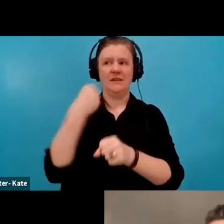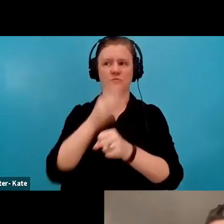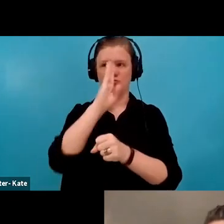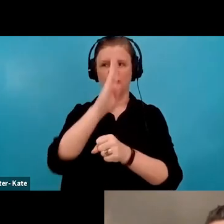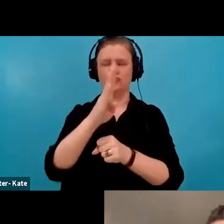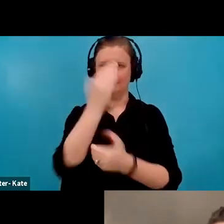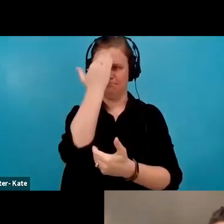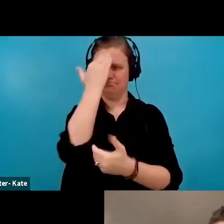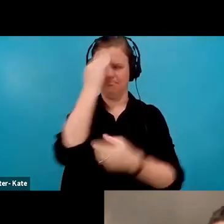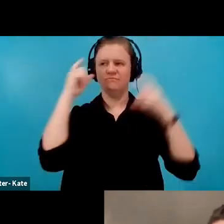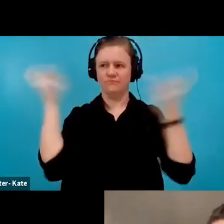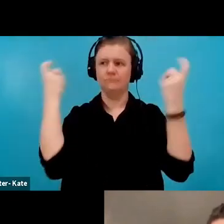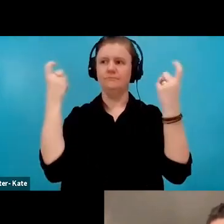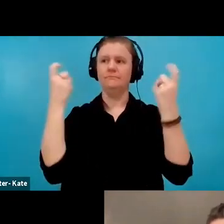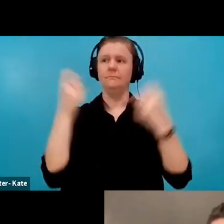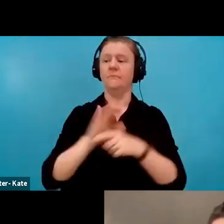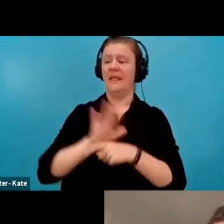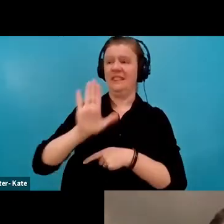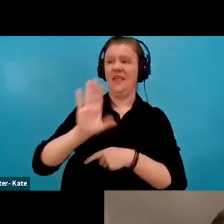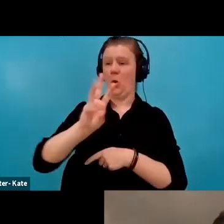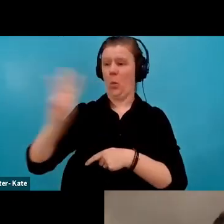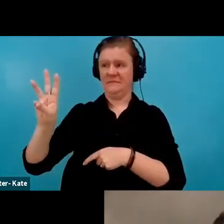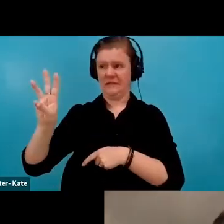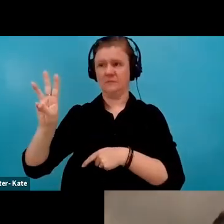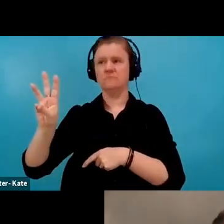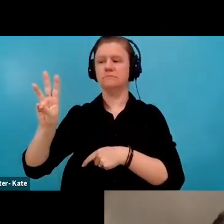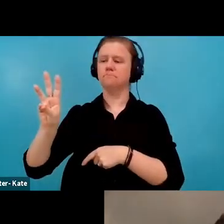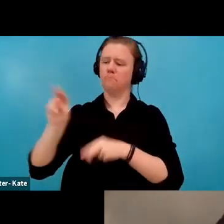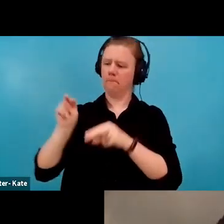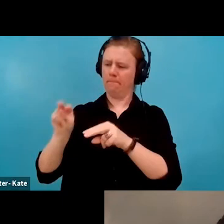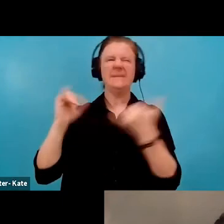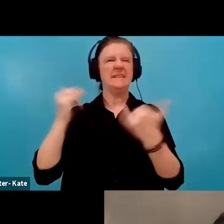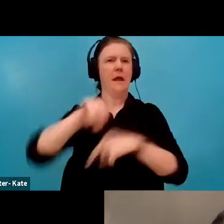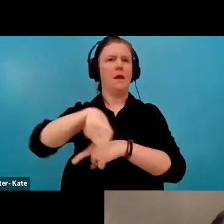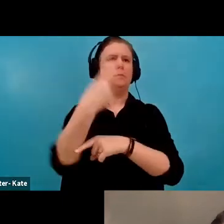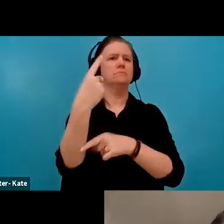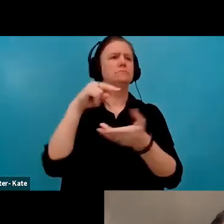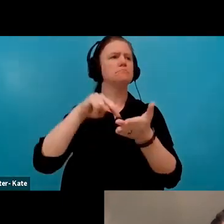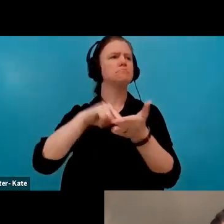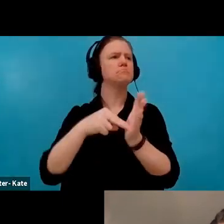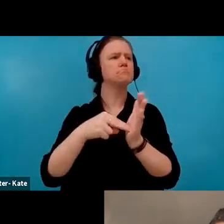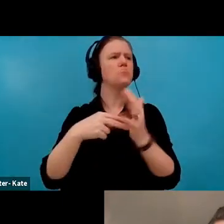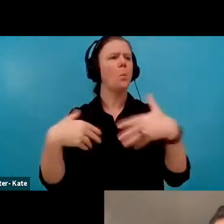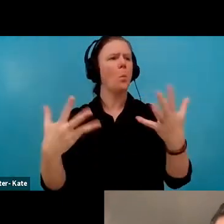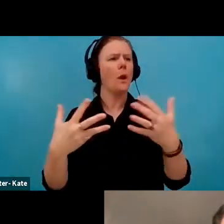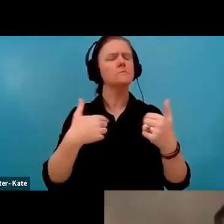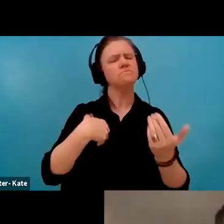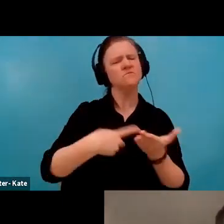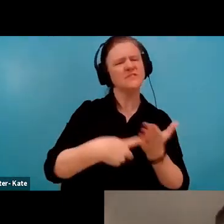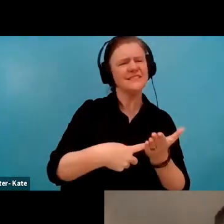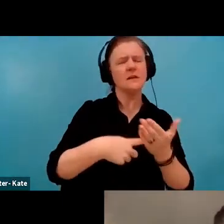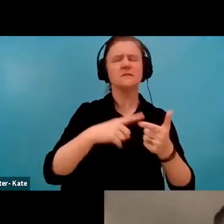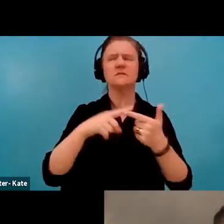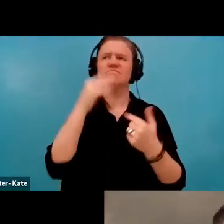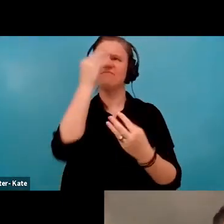is just right from their website. The purpose of this day is to get everyone talking and thinking and learning about digital